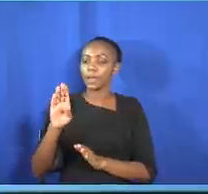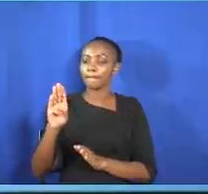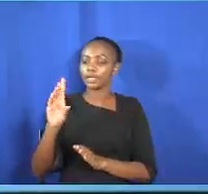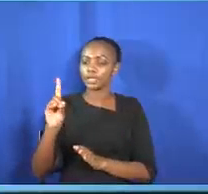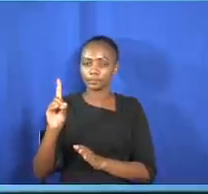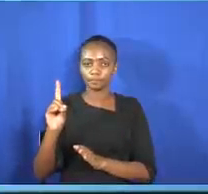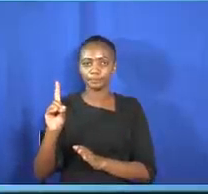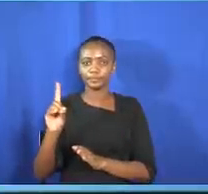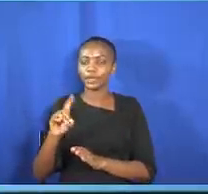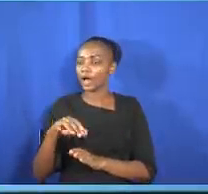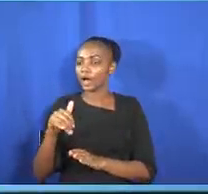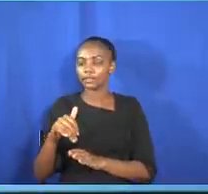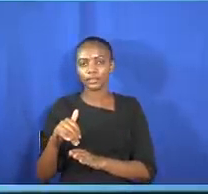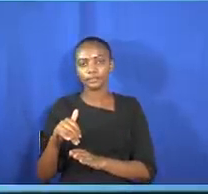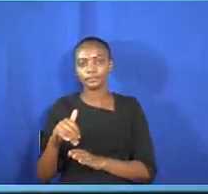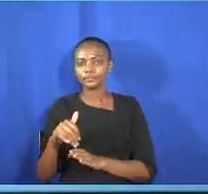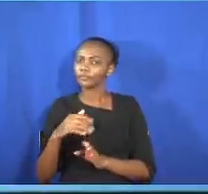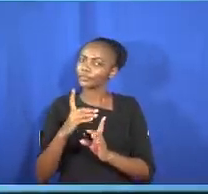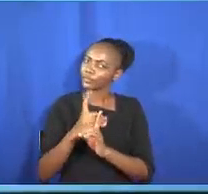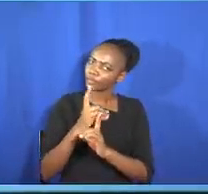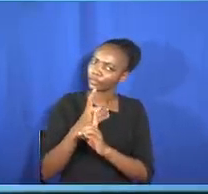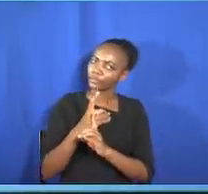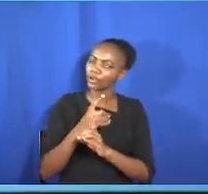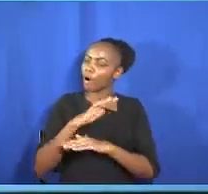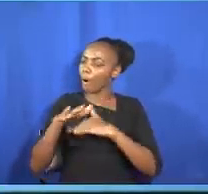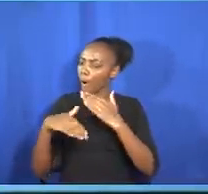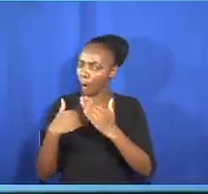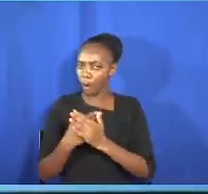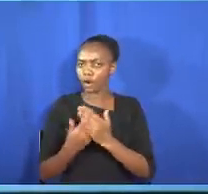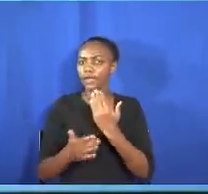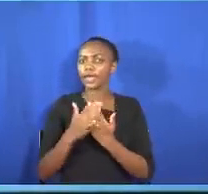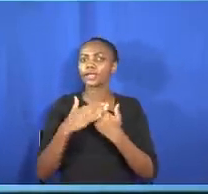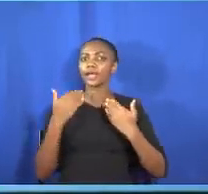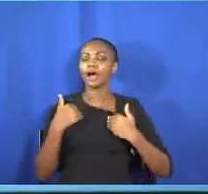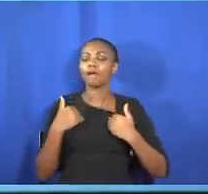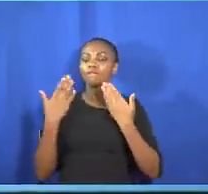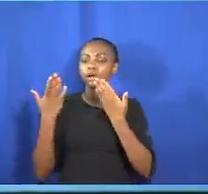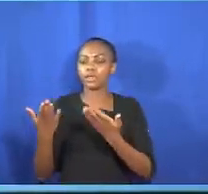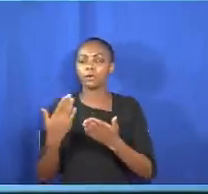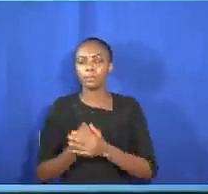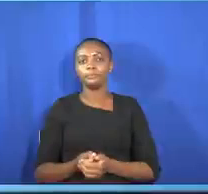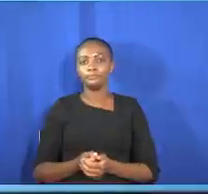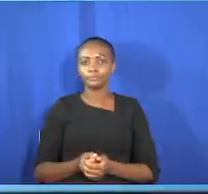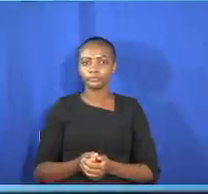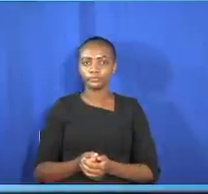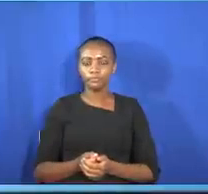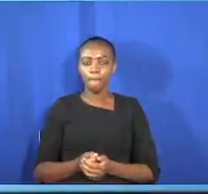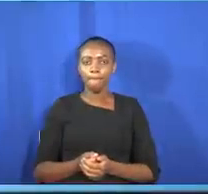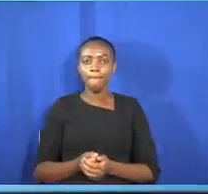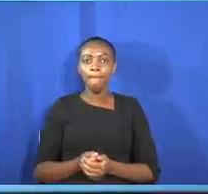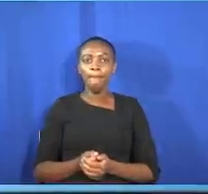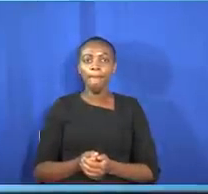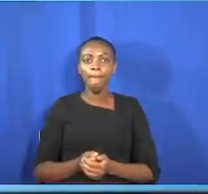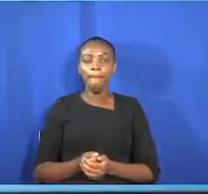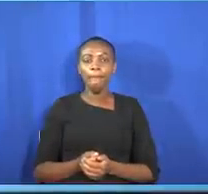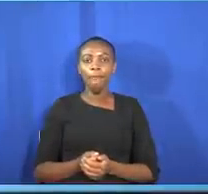EBD, the learning disabilities, the moderate severe cerebral palsy, the regular curriculum with